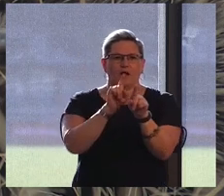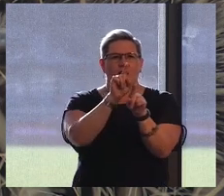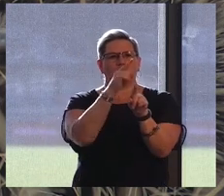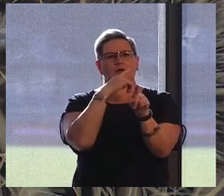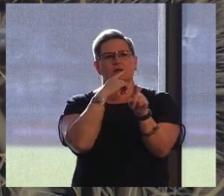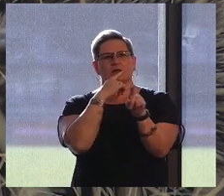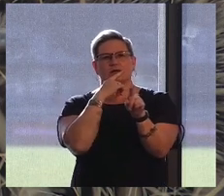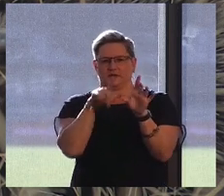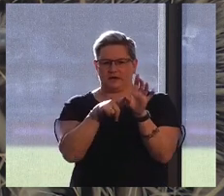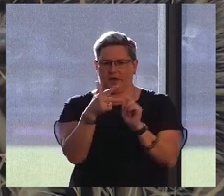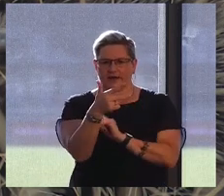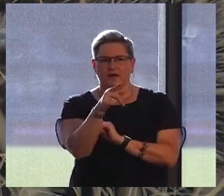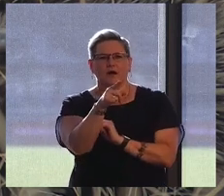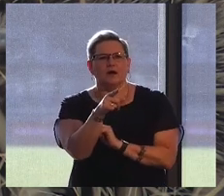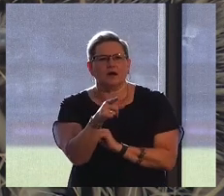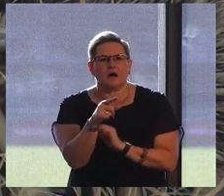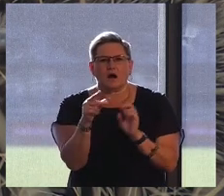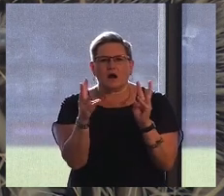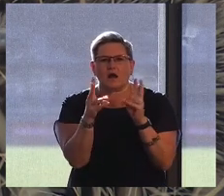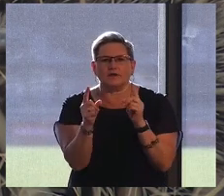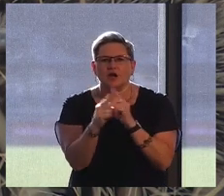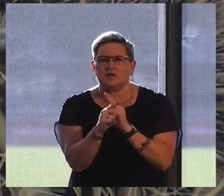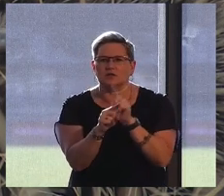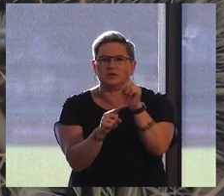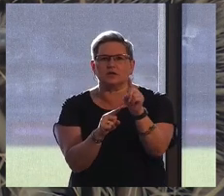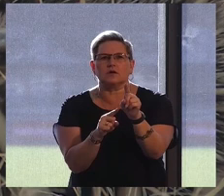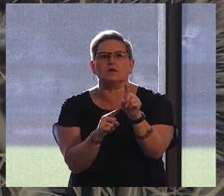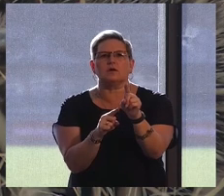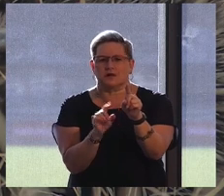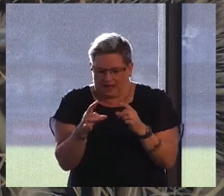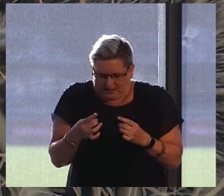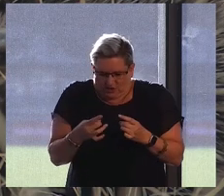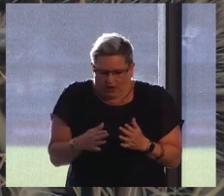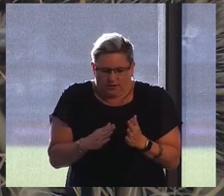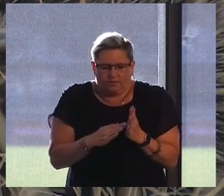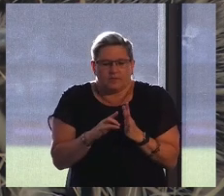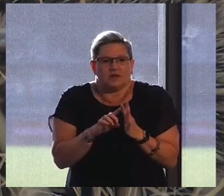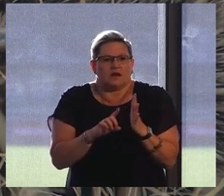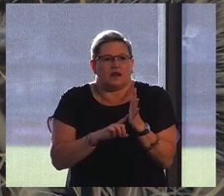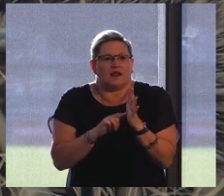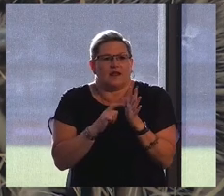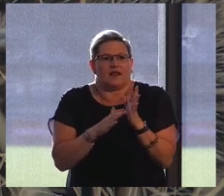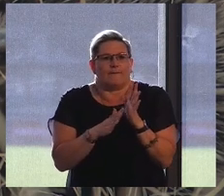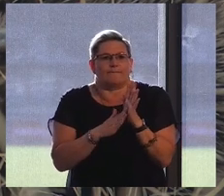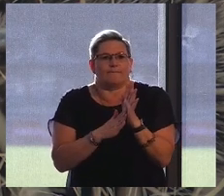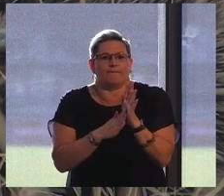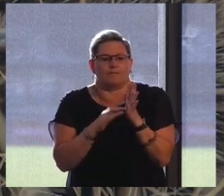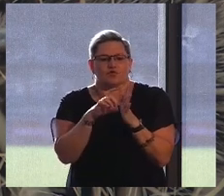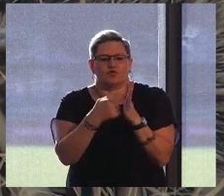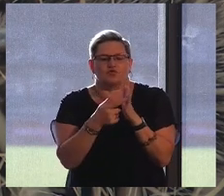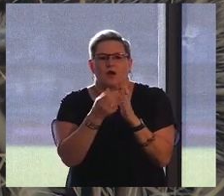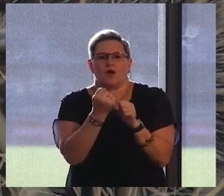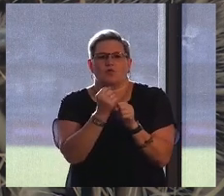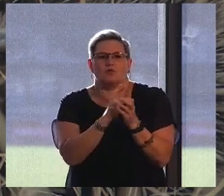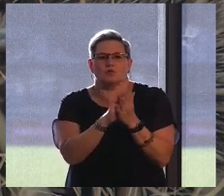change in school was right at the start of the Millennium Drought, which just went on to devastate communities and